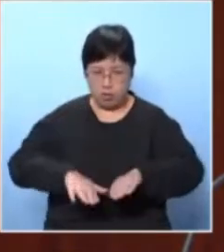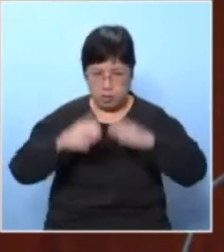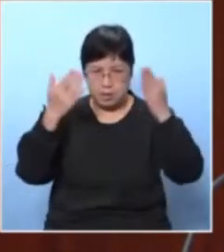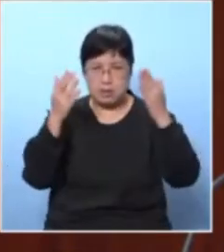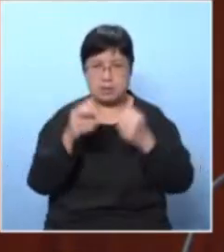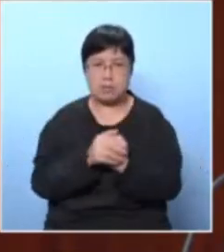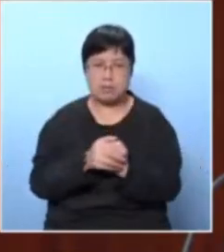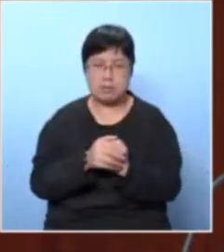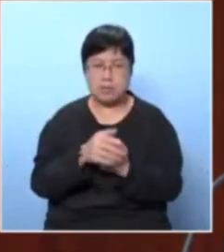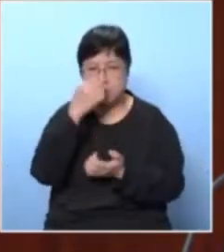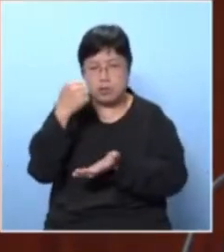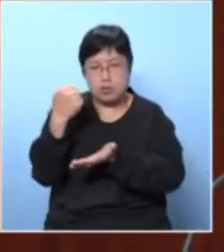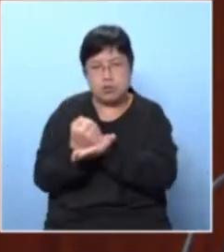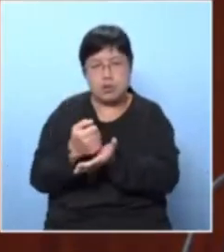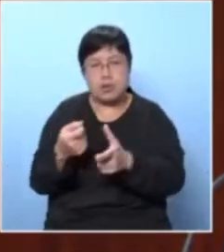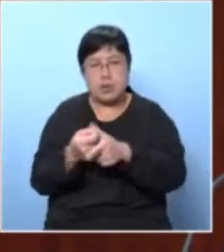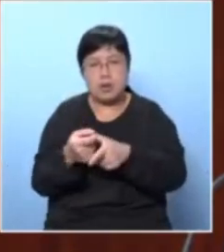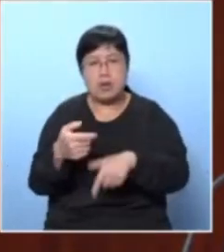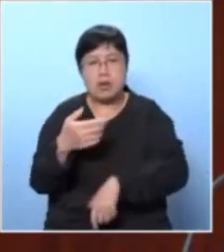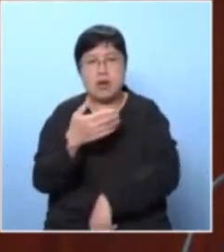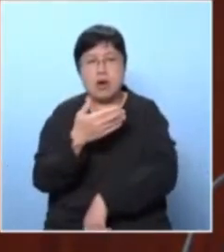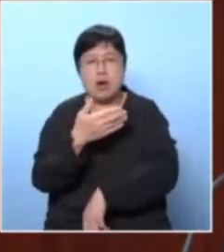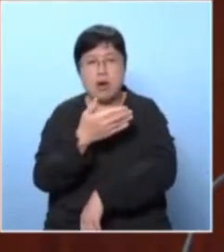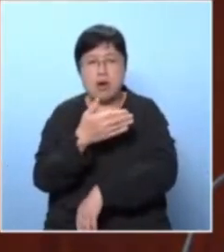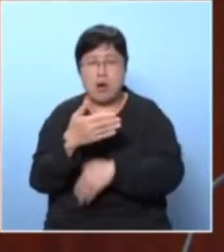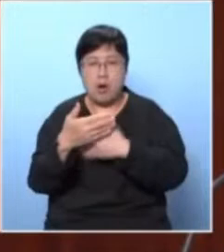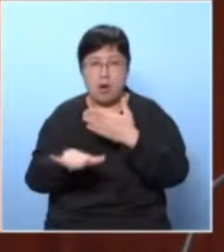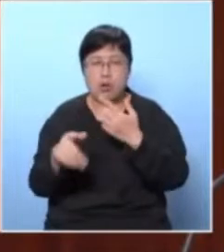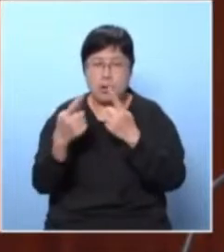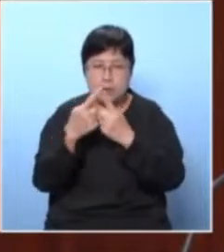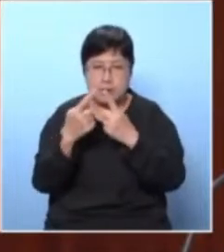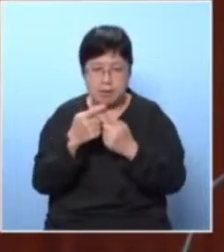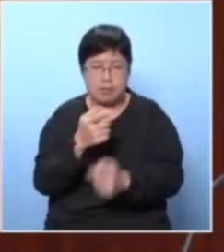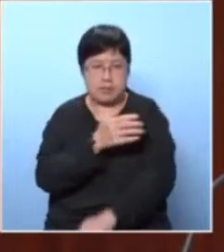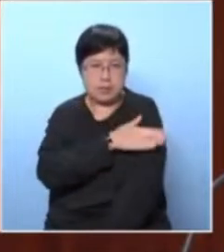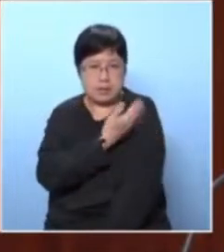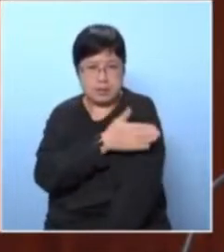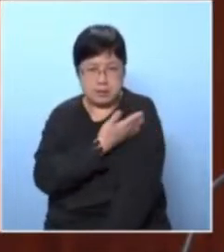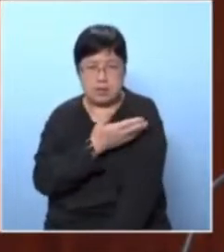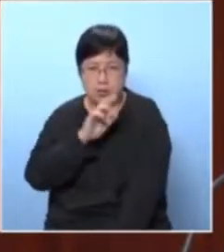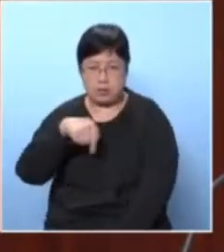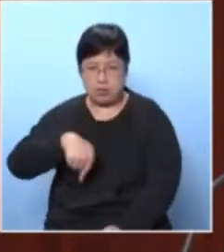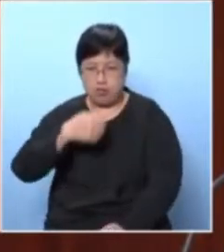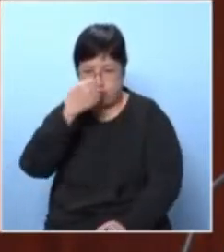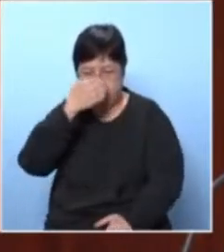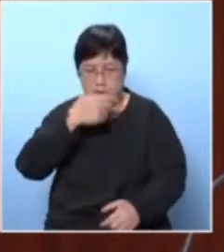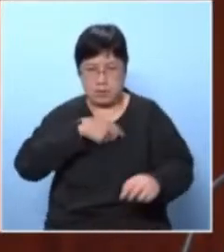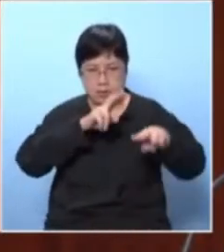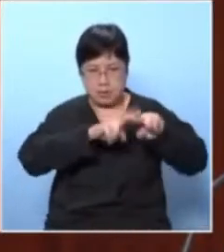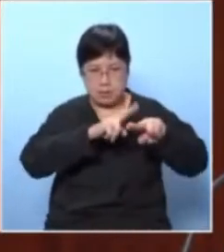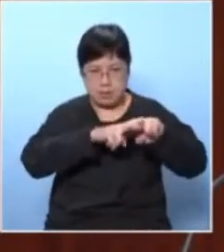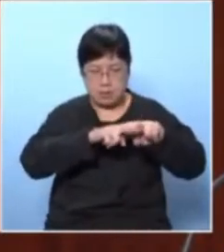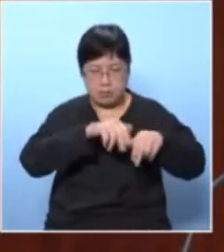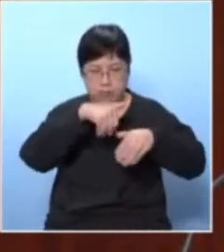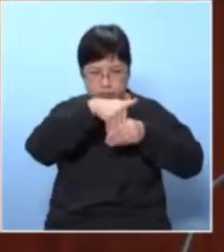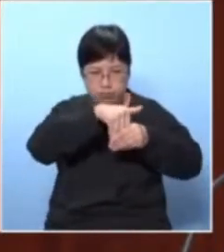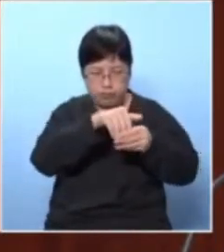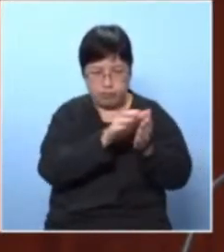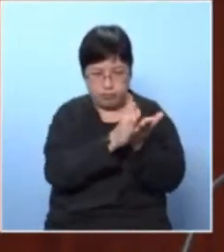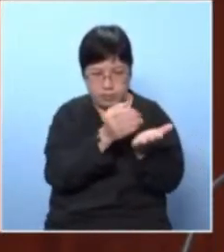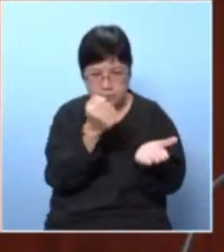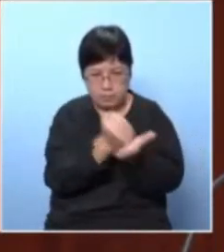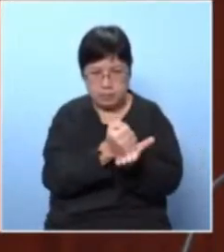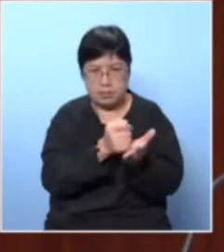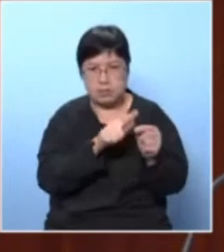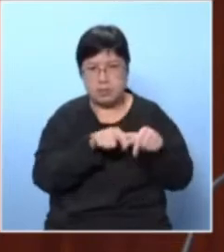companies to travel to the mainland for business purposes, reinforcing our role to connect the mainland with the world, foreign staff of companies